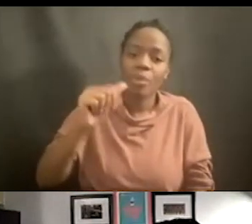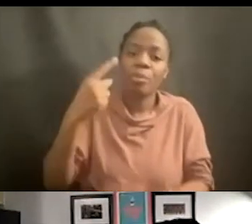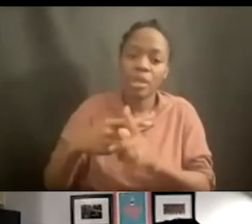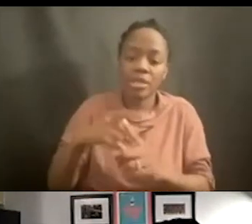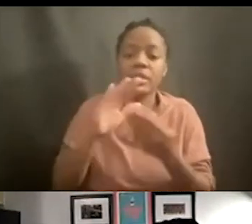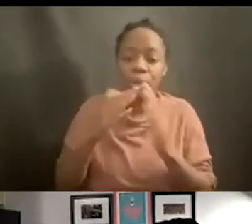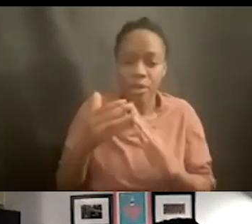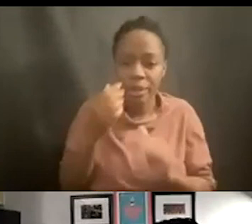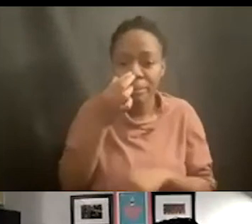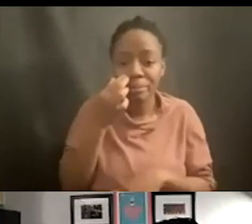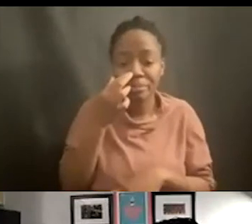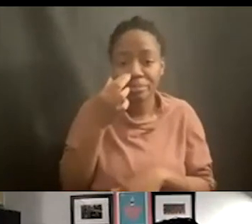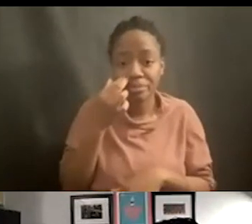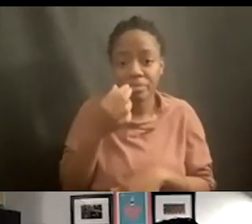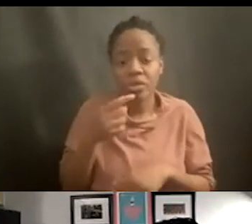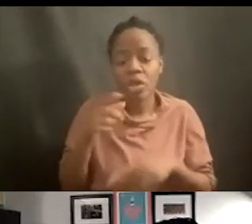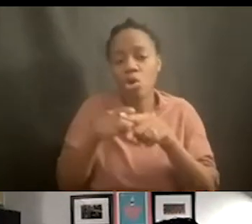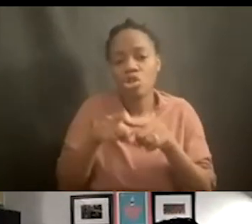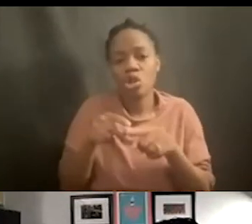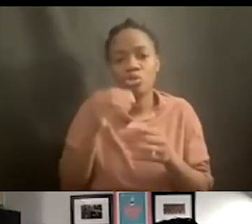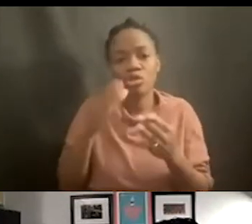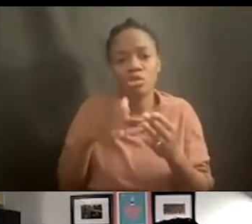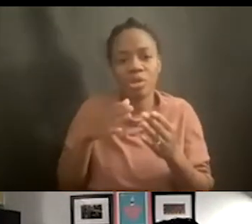community and students of color.